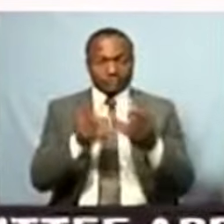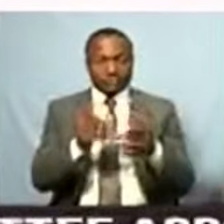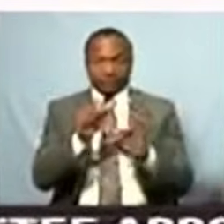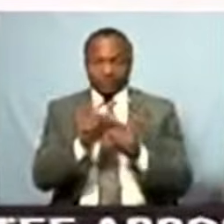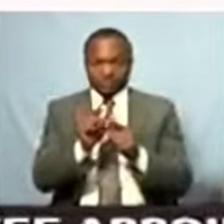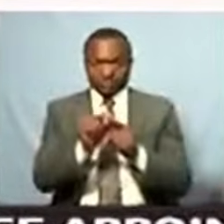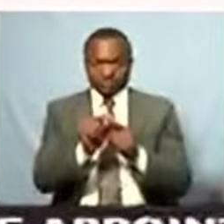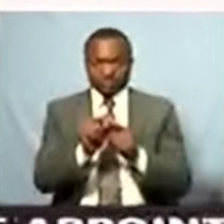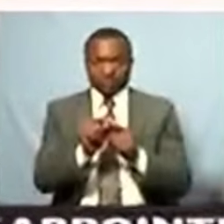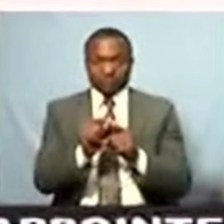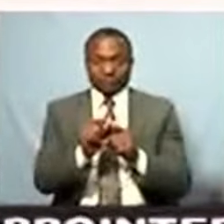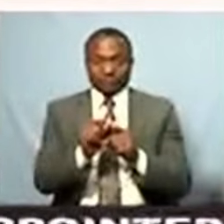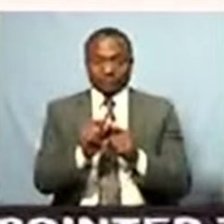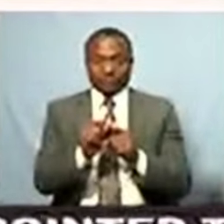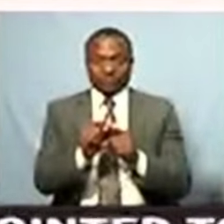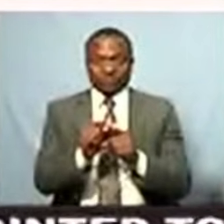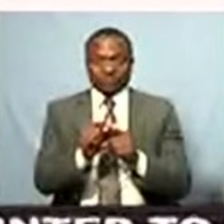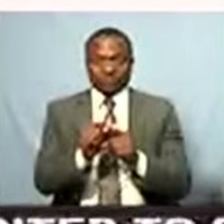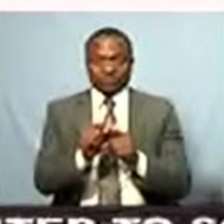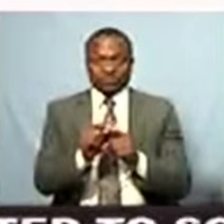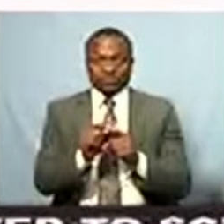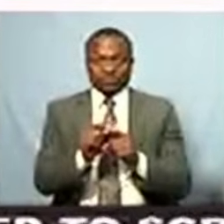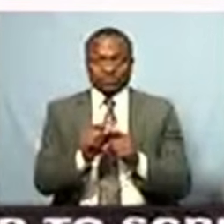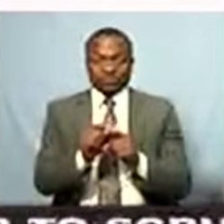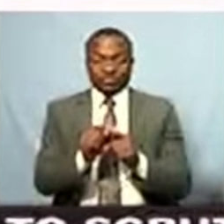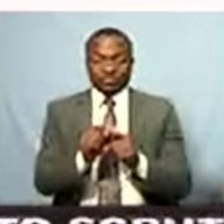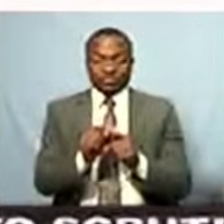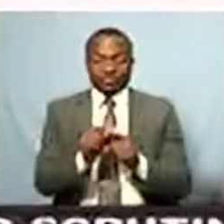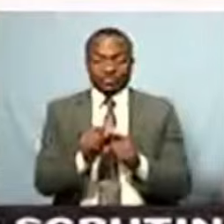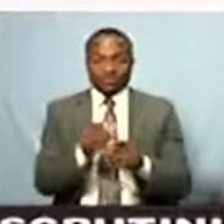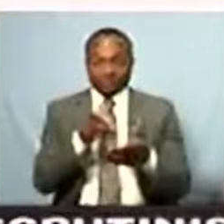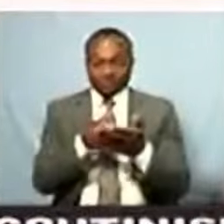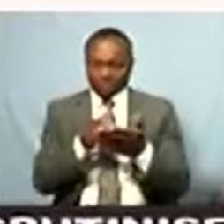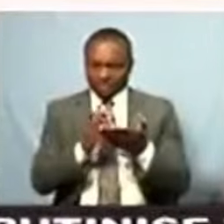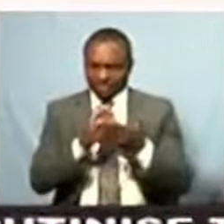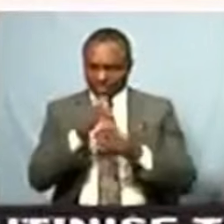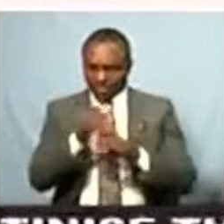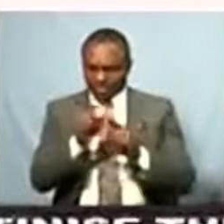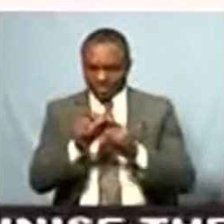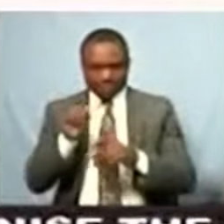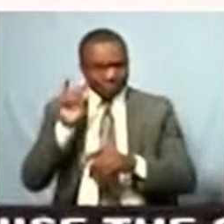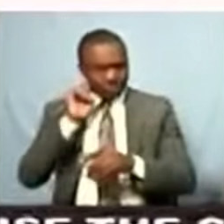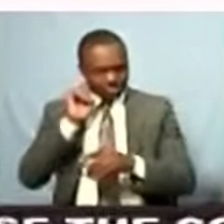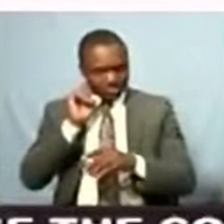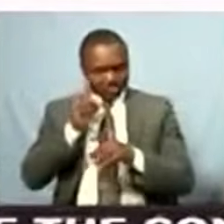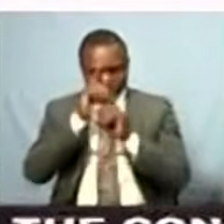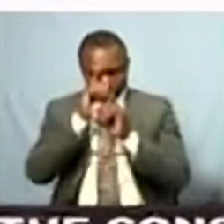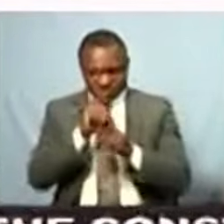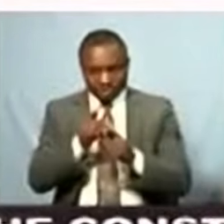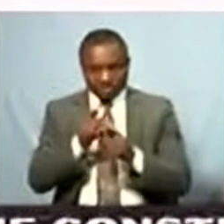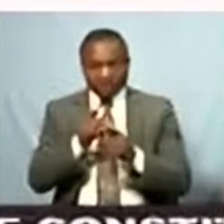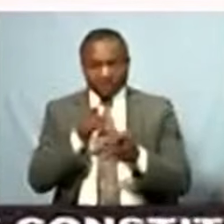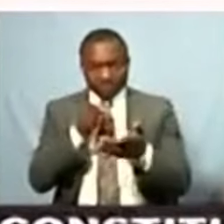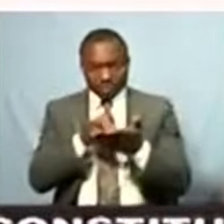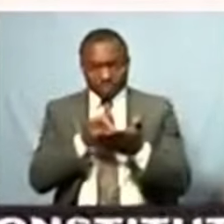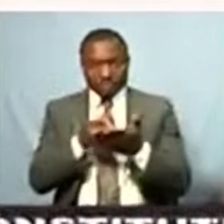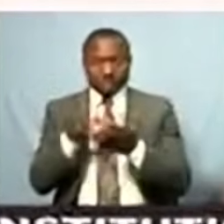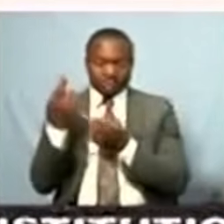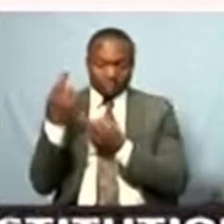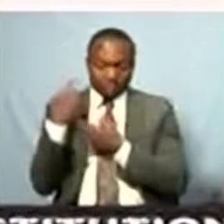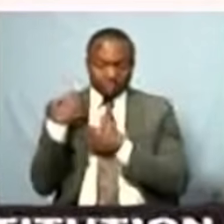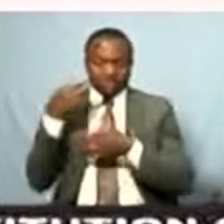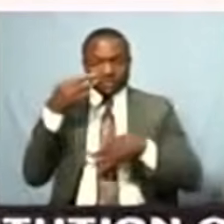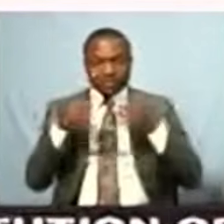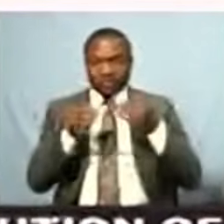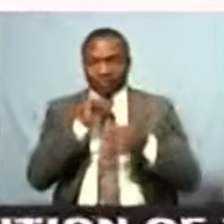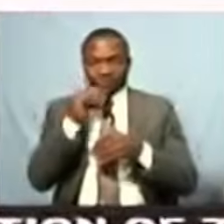words "and determined" immediately after the word "head." This is showing that it is the obligation of the court